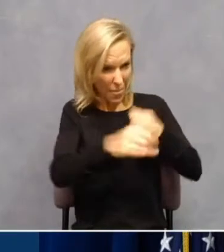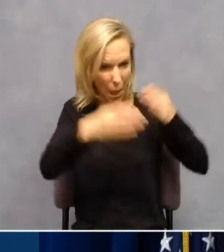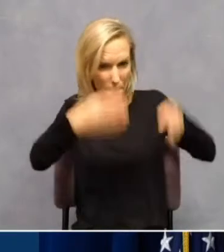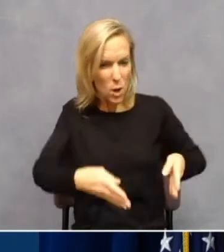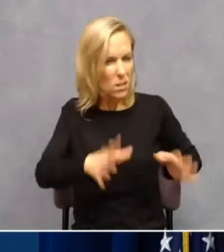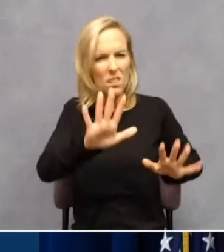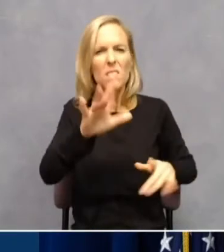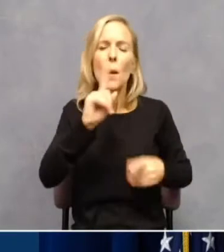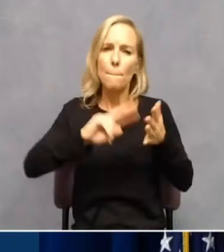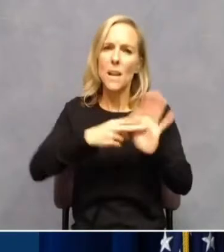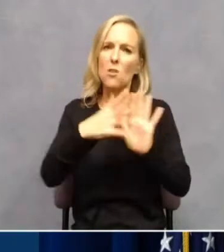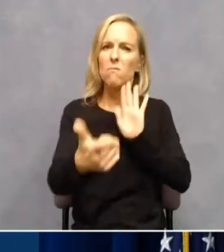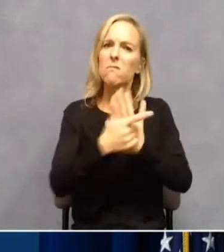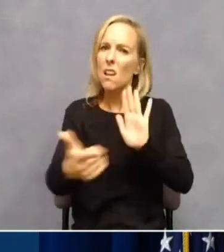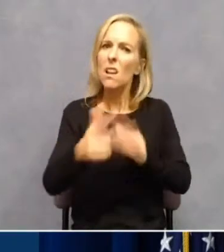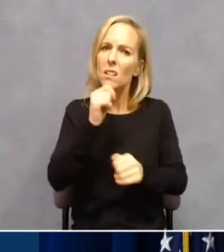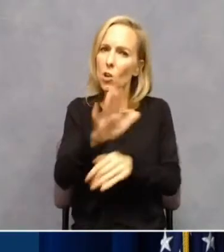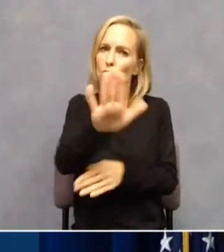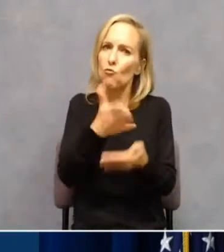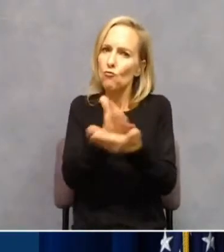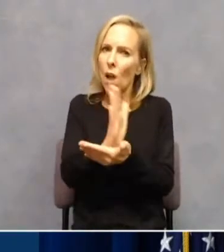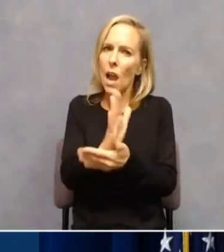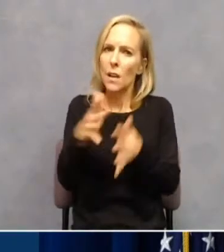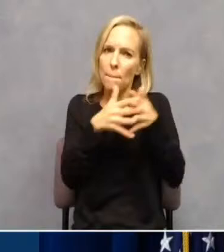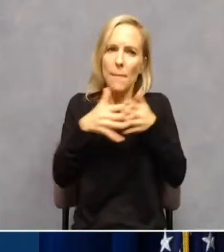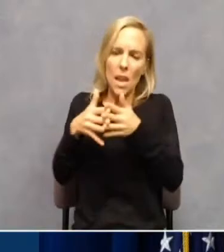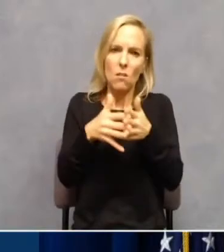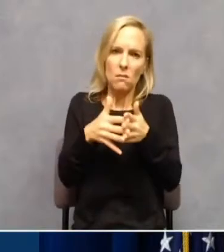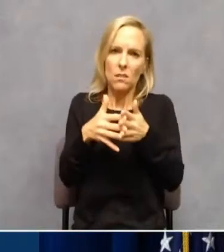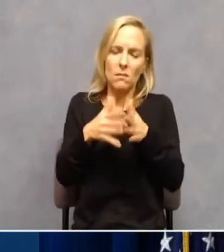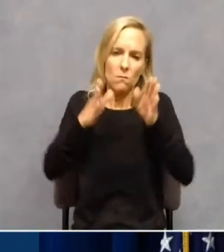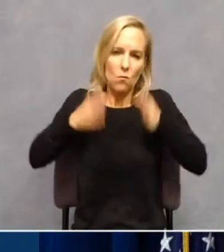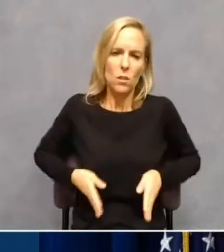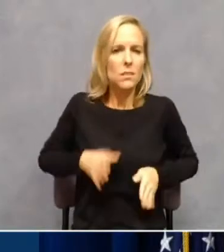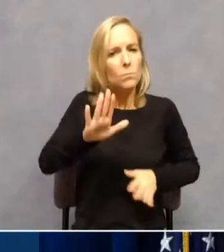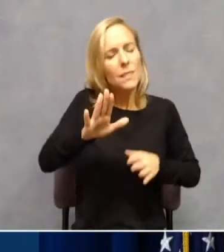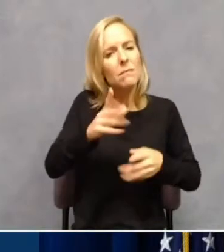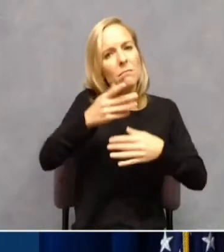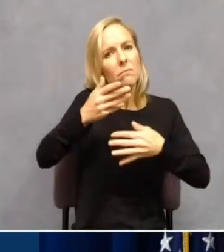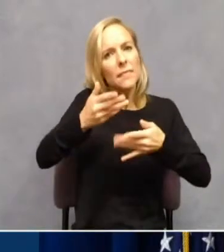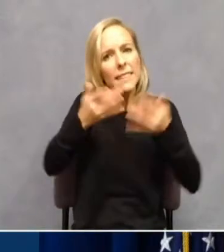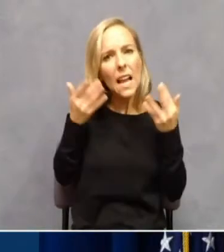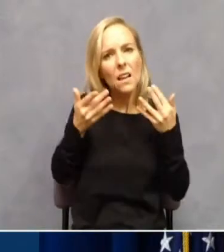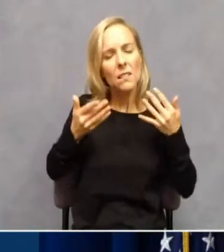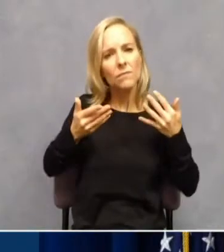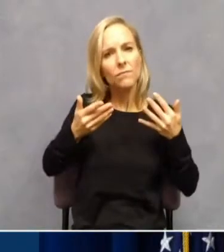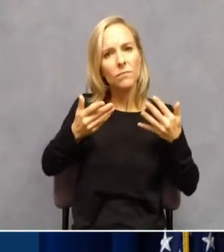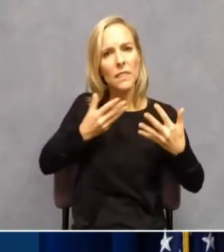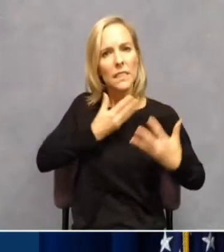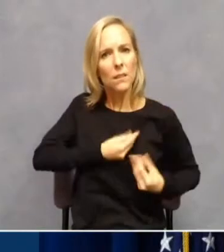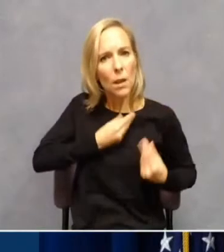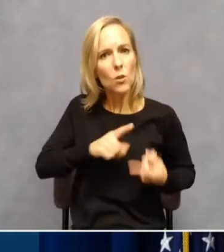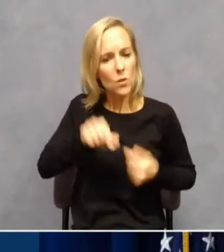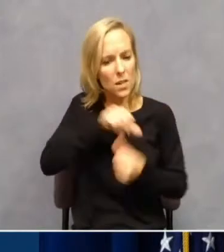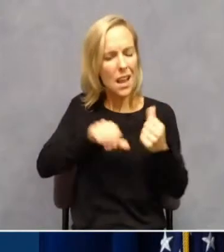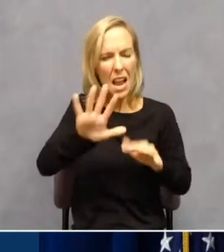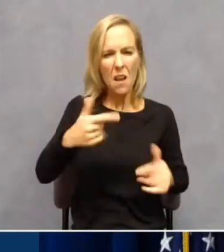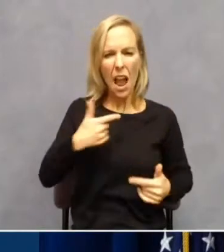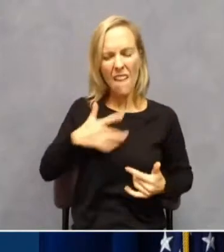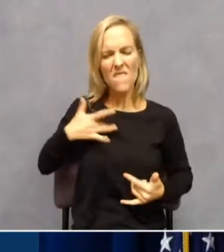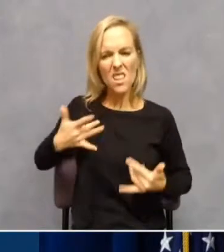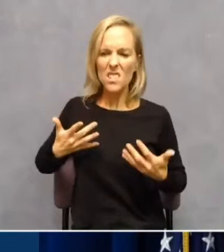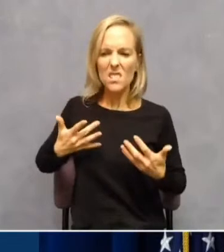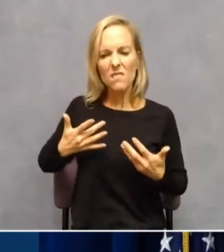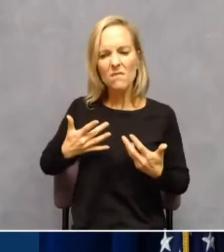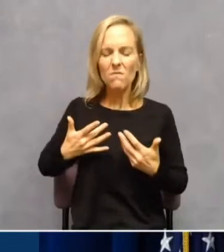right as an American citizen. So be kind to each other. Even if you're fired up about something, it is not